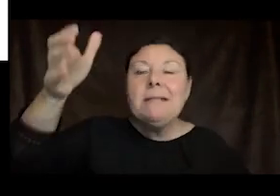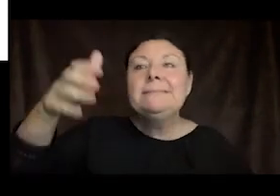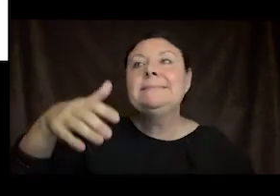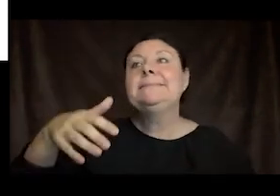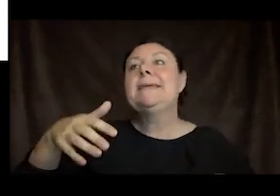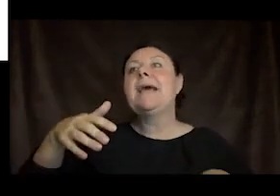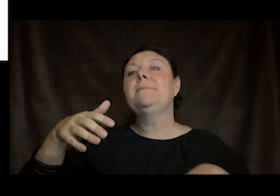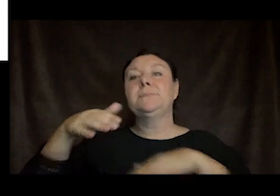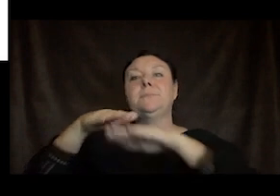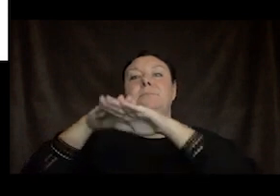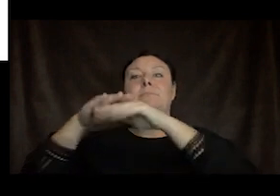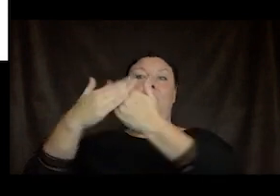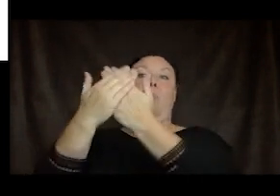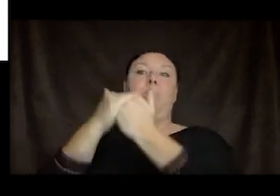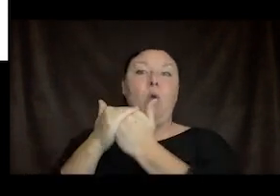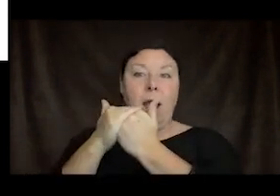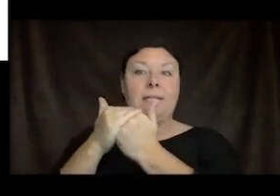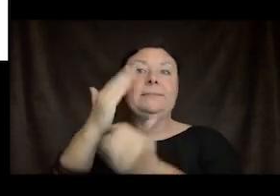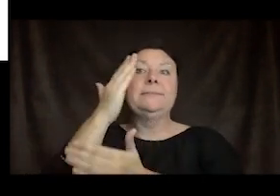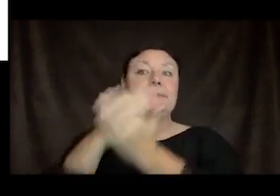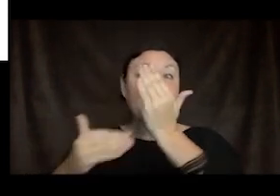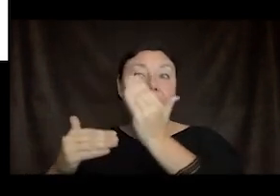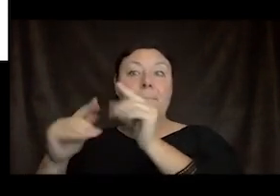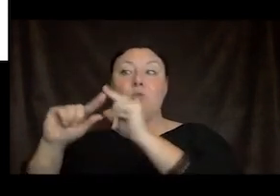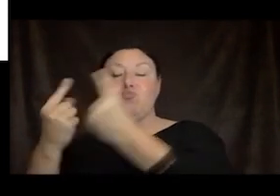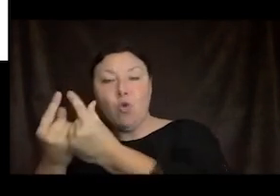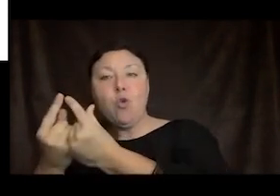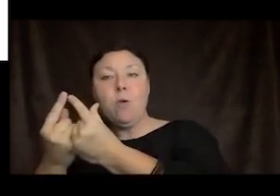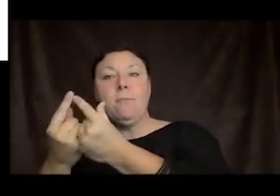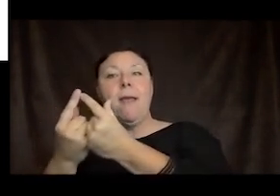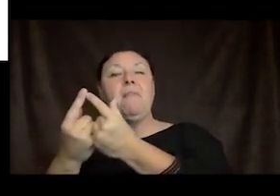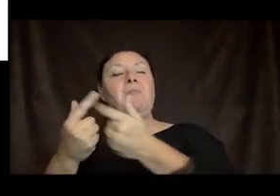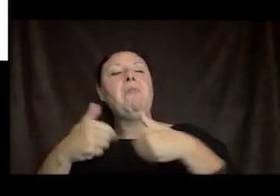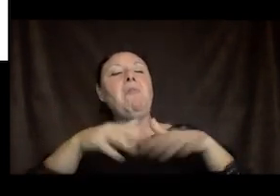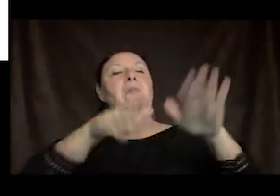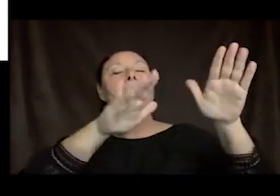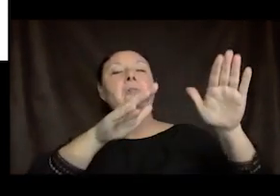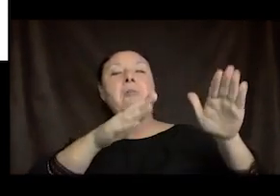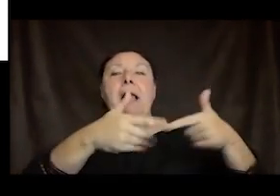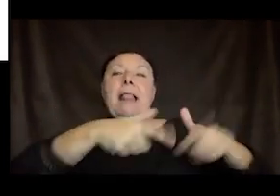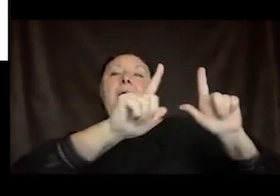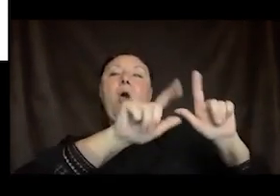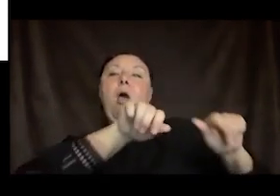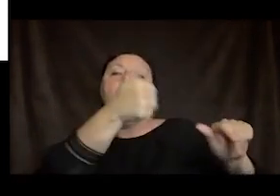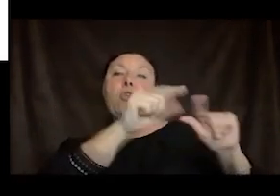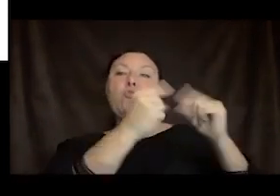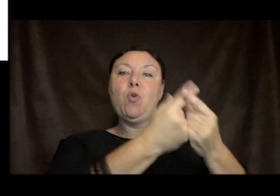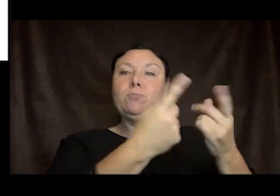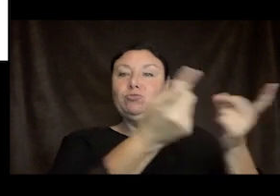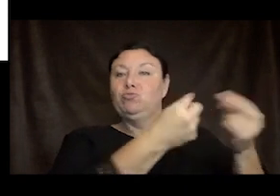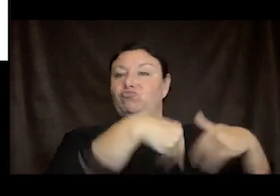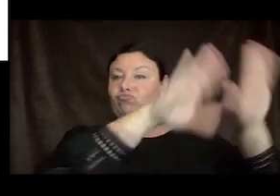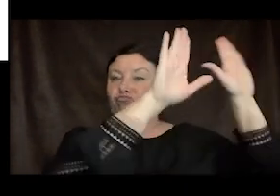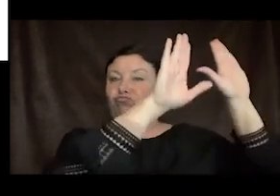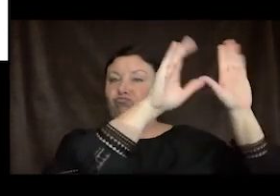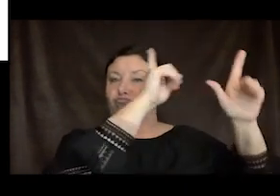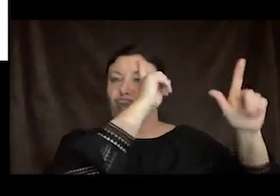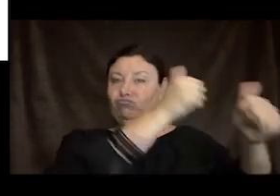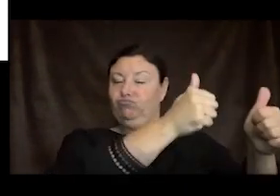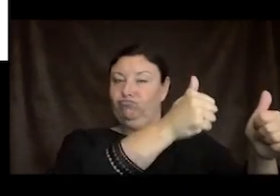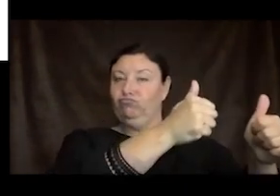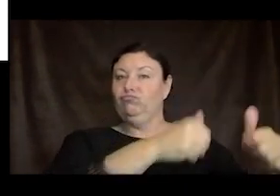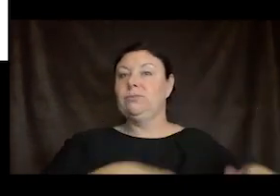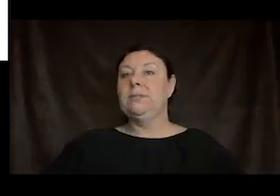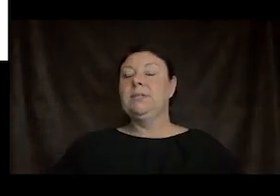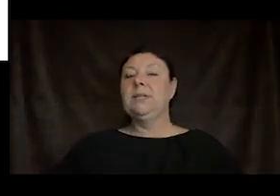to oppress some groups and privilege other groups, those things are real. And that's why we have to deal